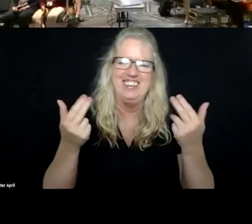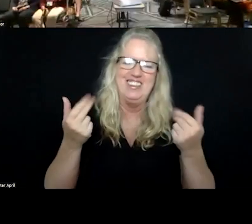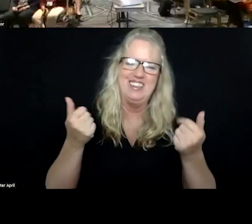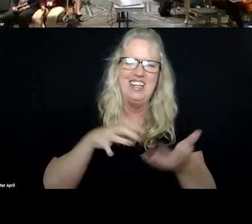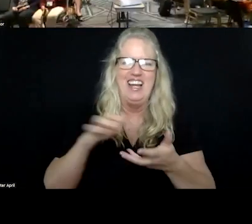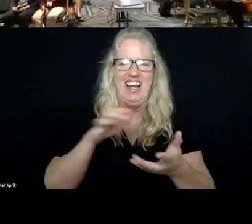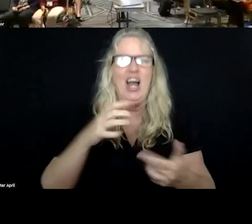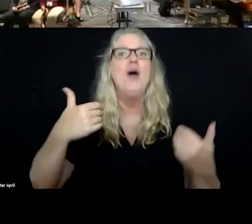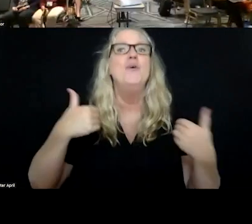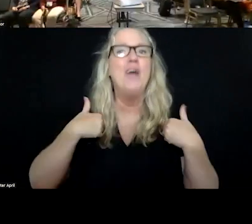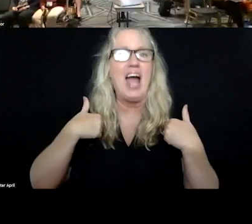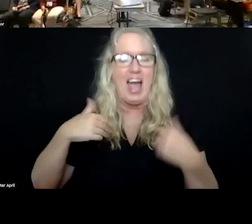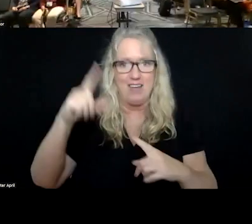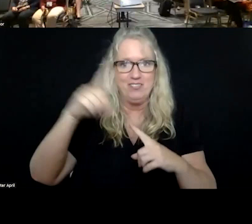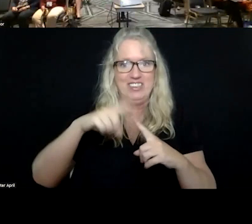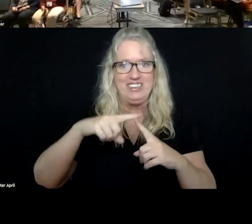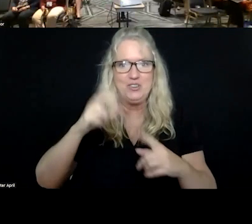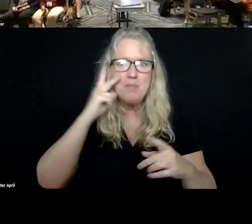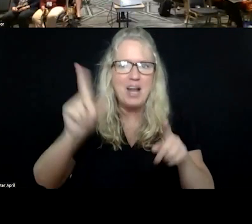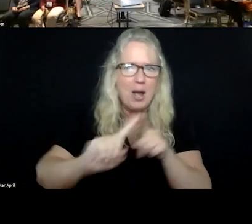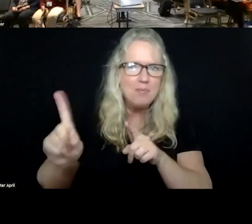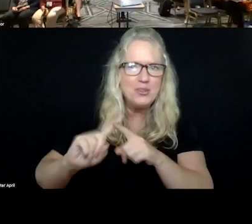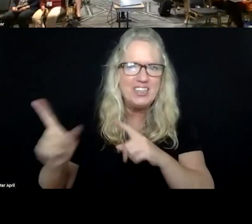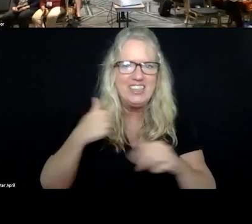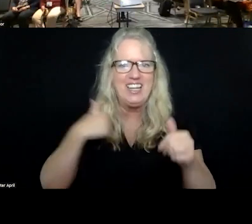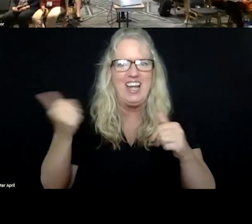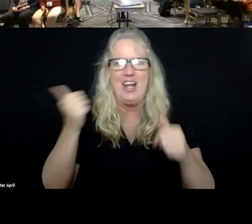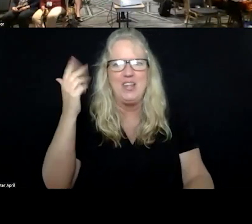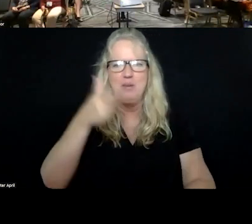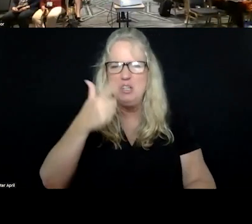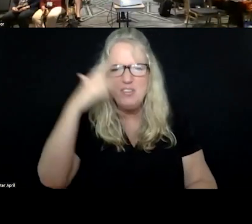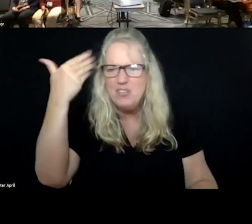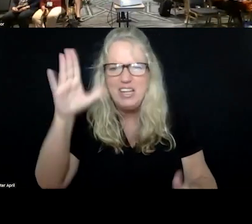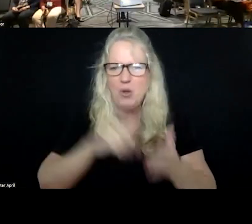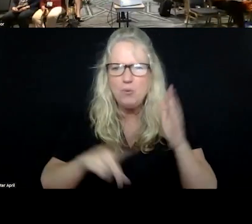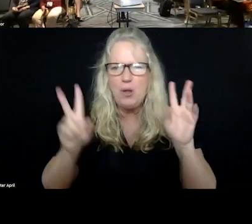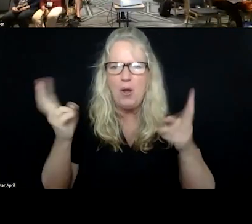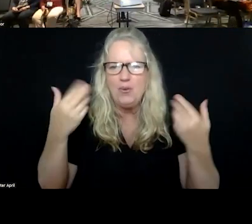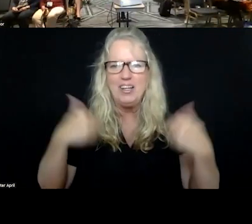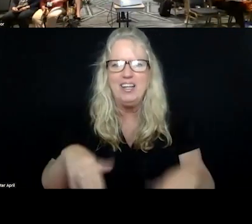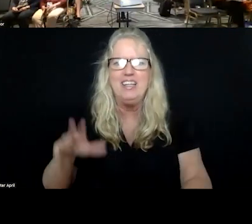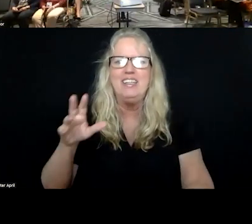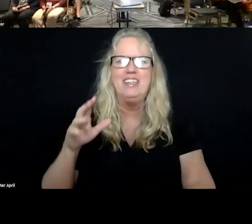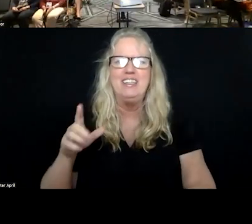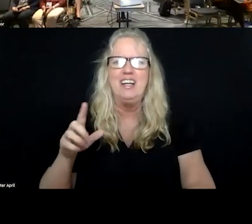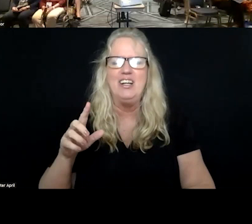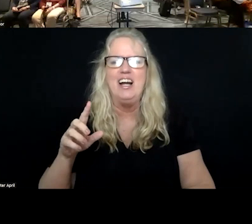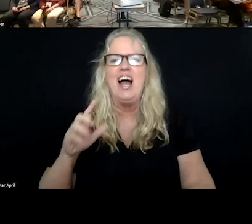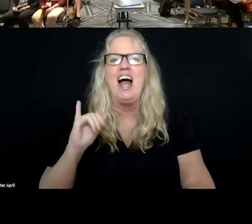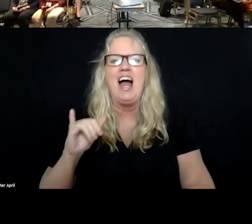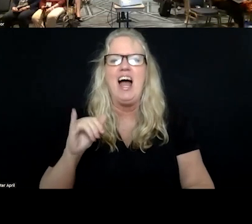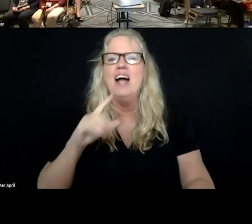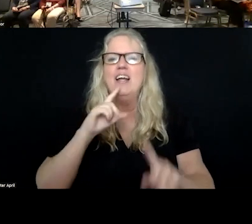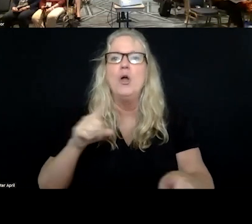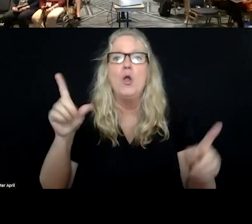We have the t-shirt, but I'm looking at a whole bunch of blank faces. The room does not know the answer. It's D? All right, the room